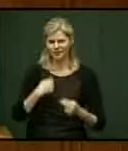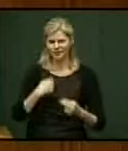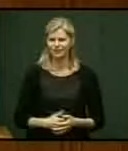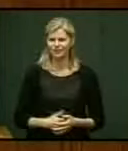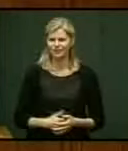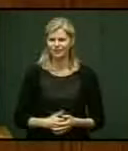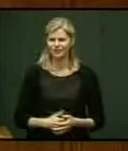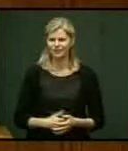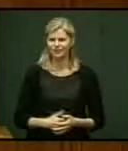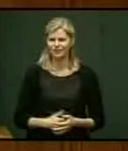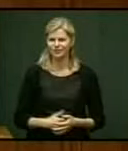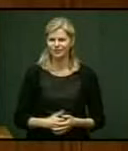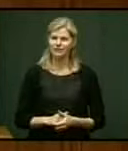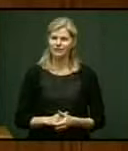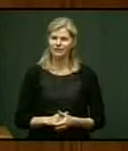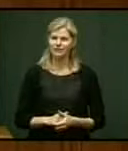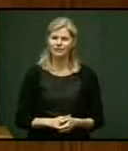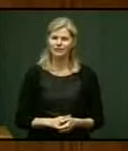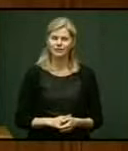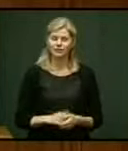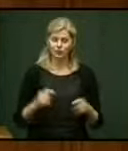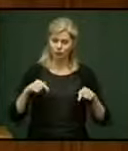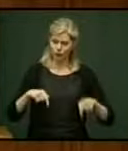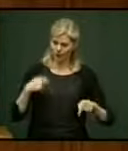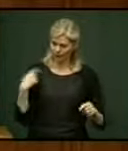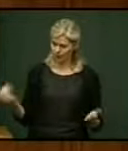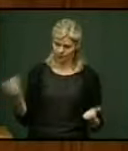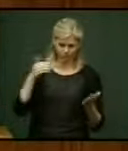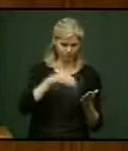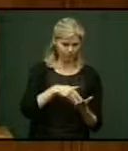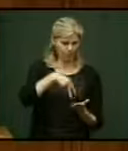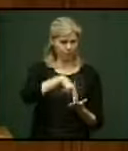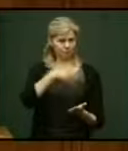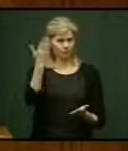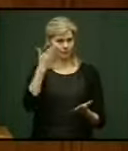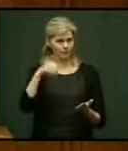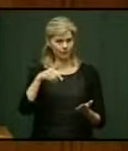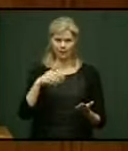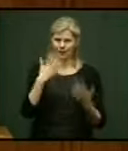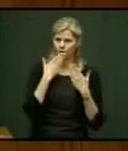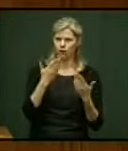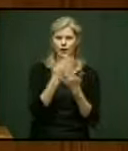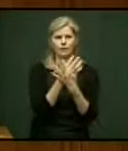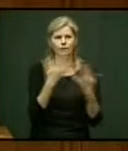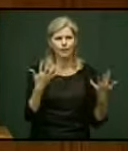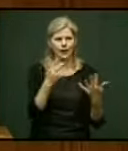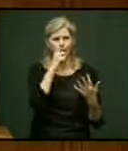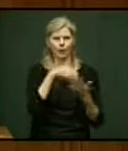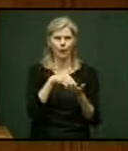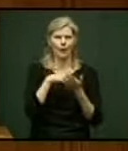I owe my presence here today to a great many people, family members, friends,